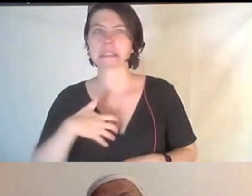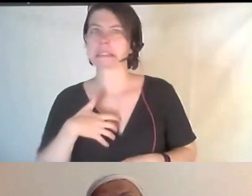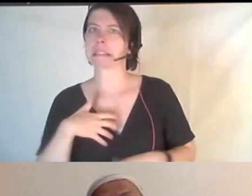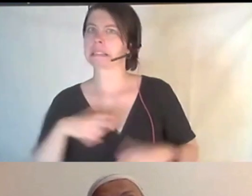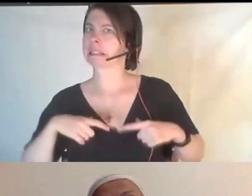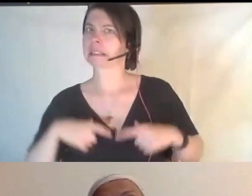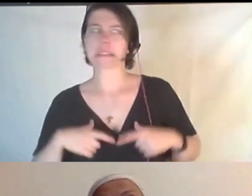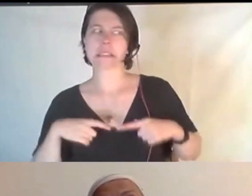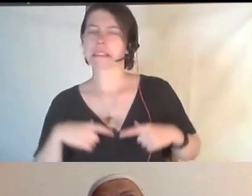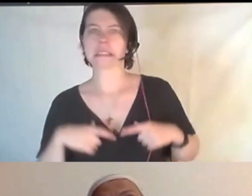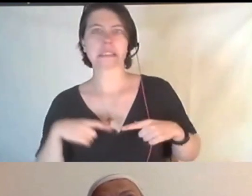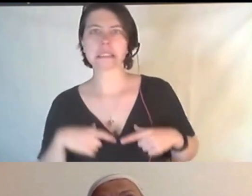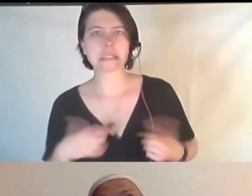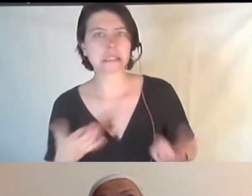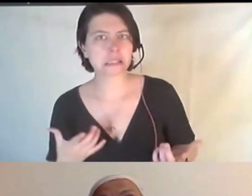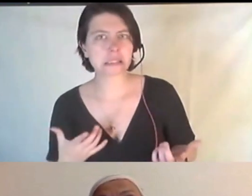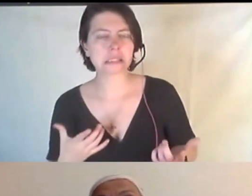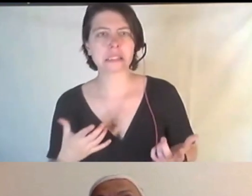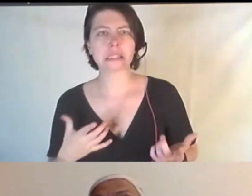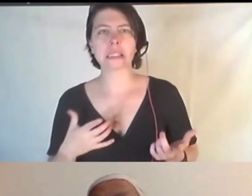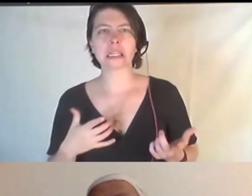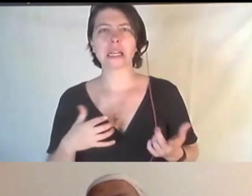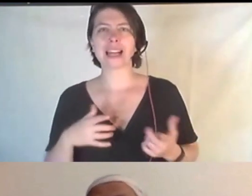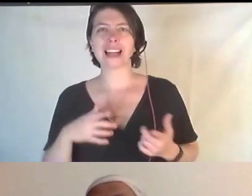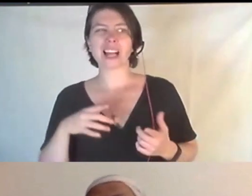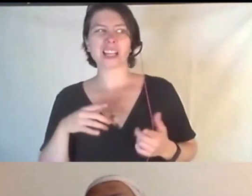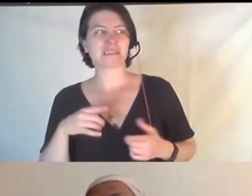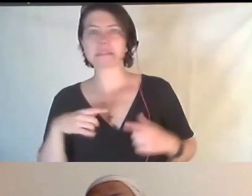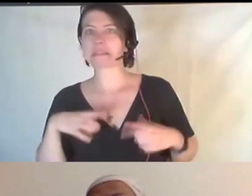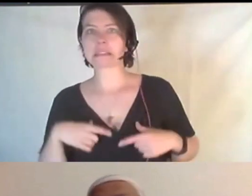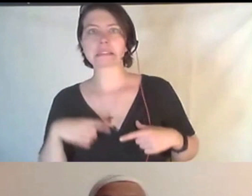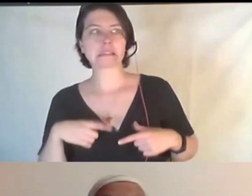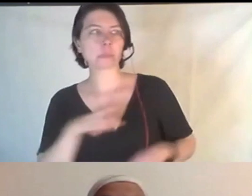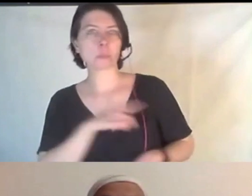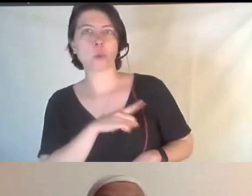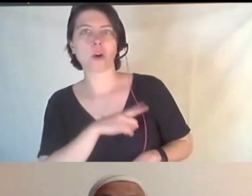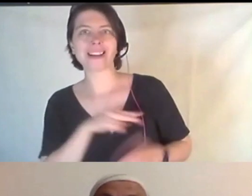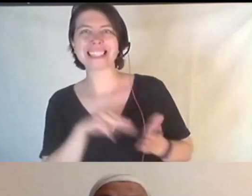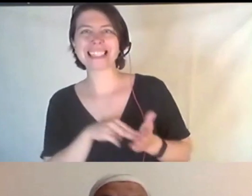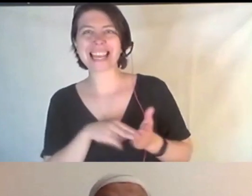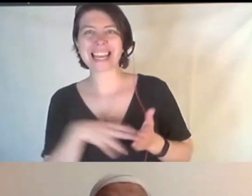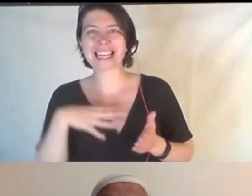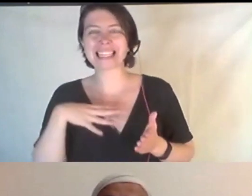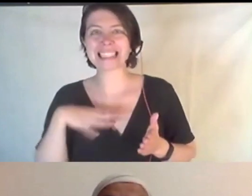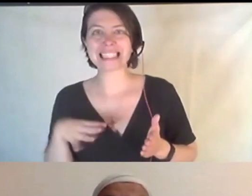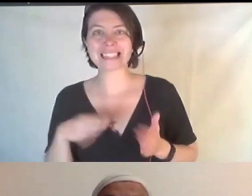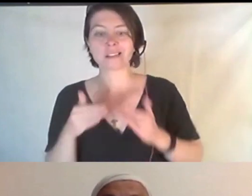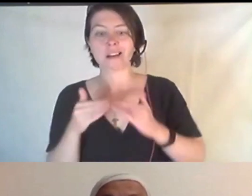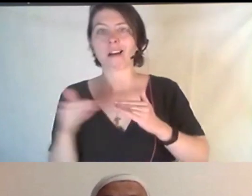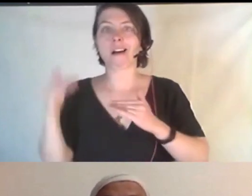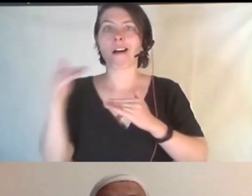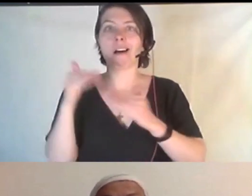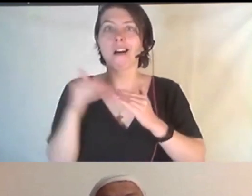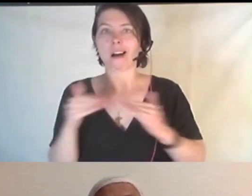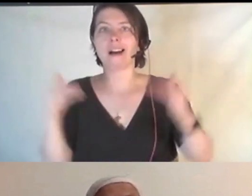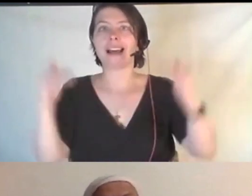feel comfortable with the fact that Nena requires such a high level of support. So there's a few things